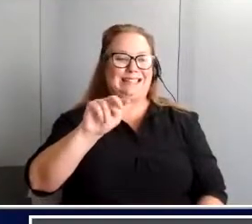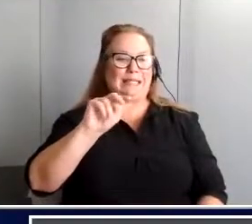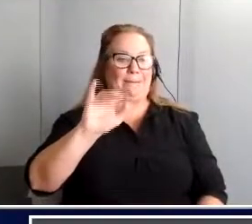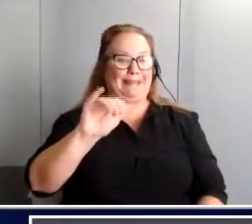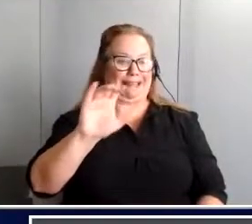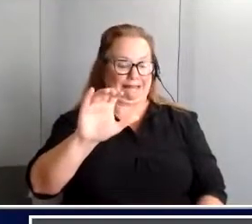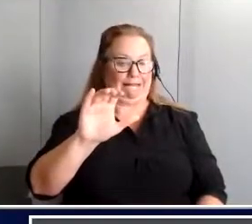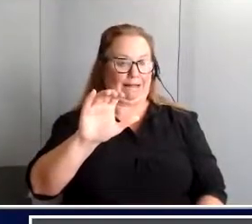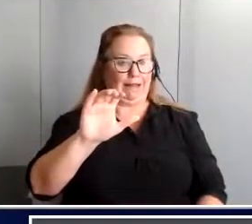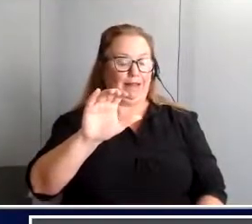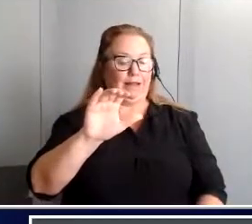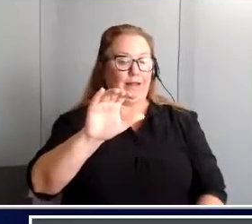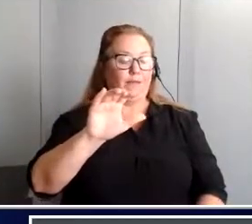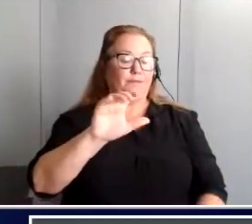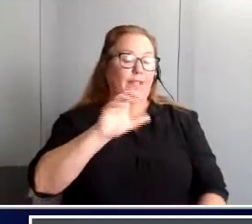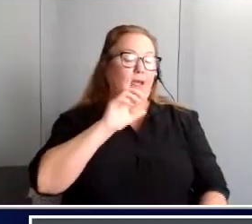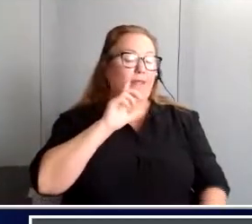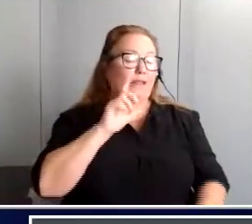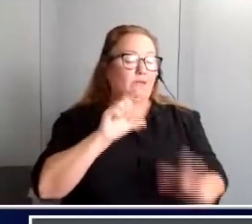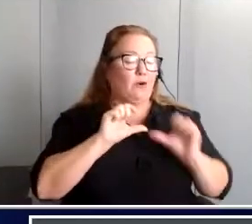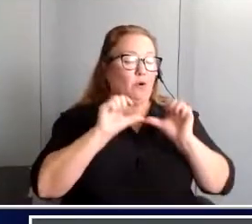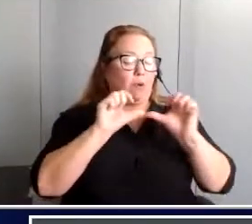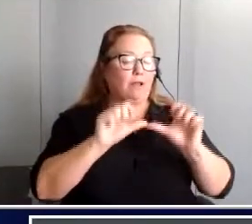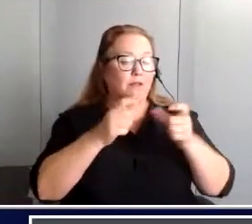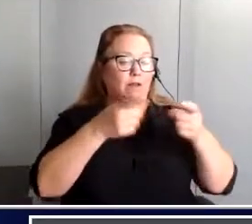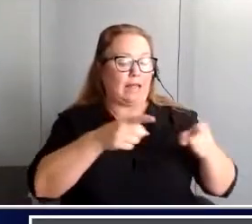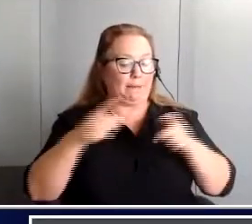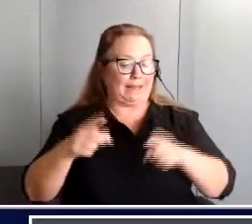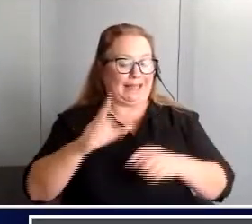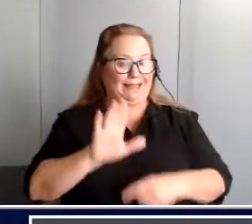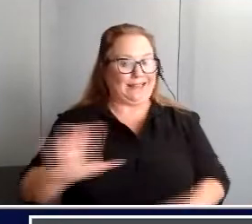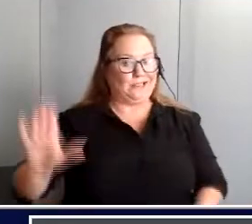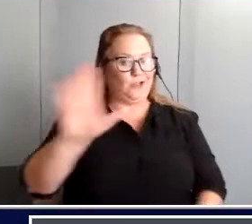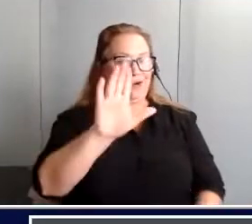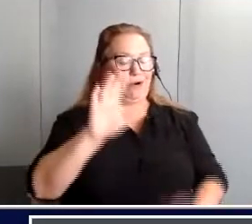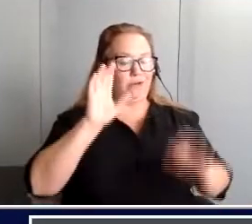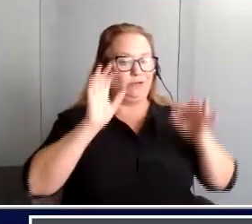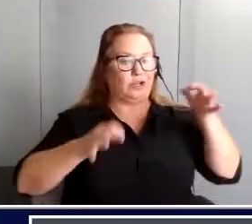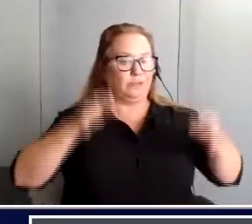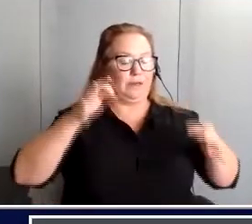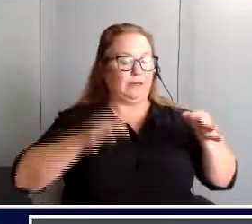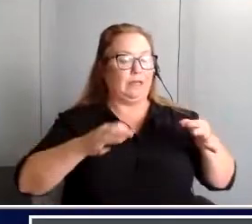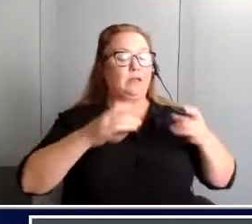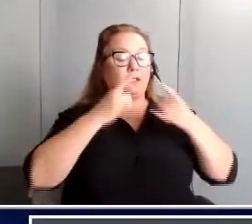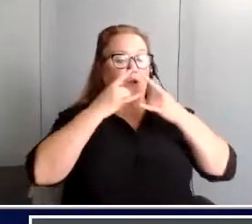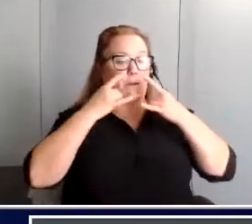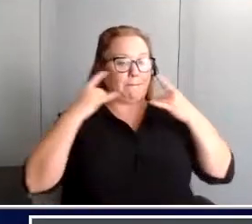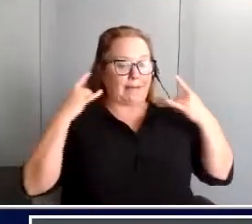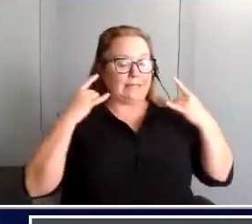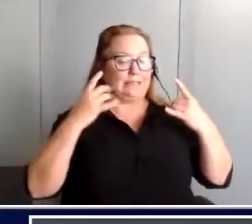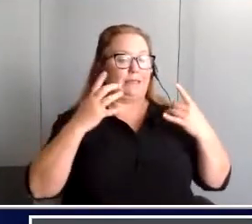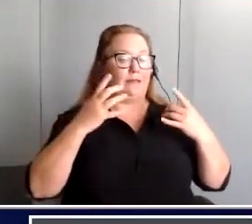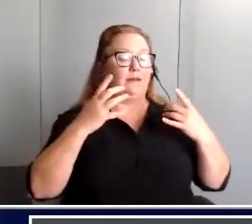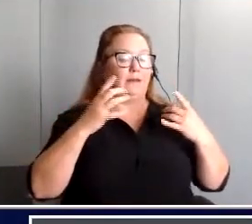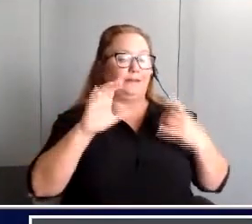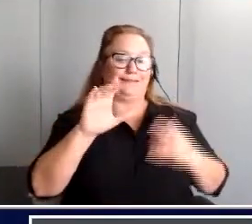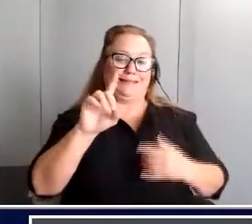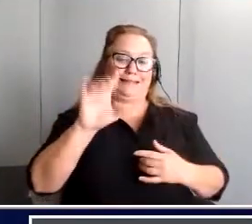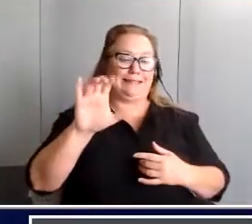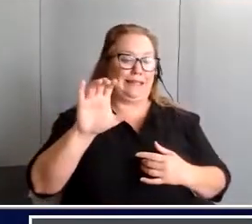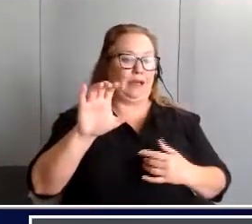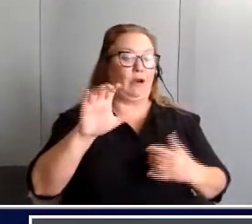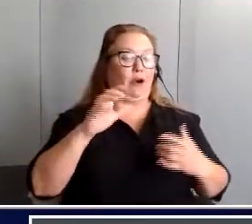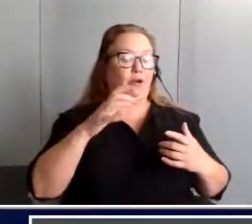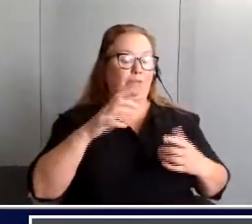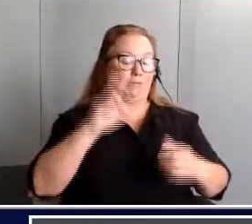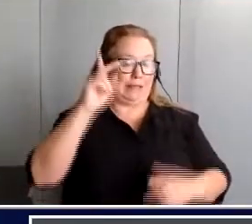becomes a public value judgment. And healthcare mandates like masking are political decisions. They're not only health decisions.